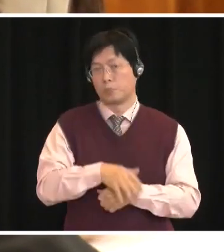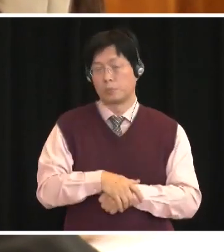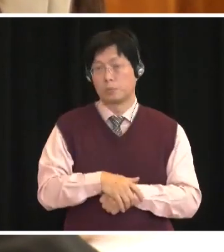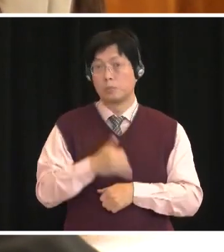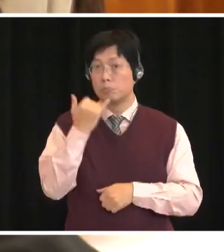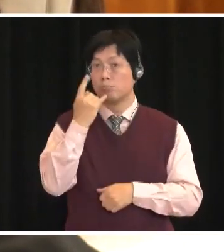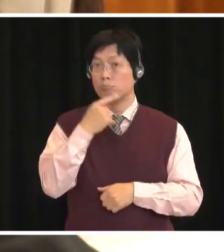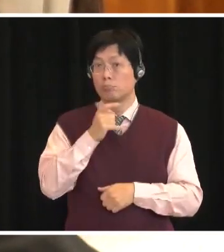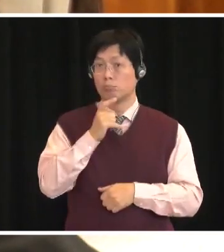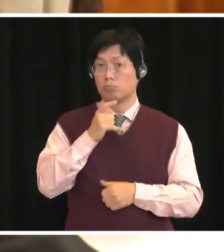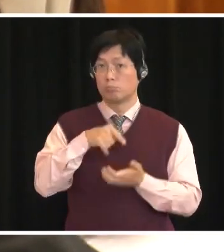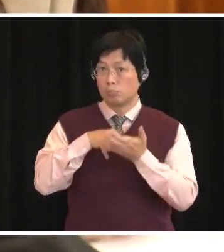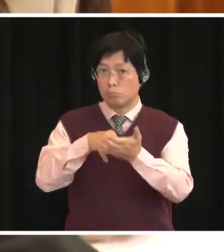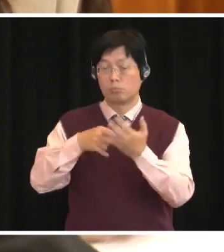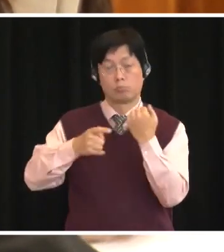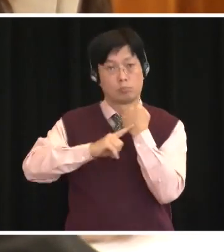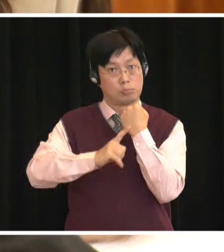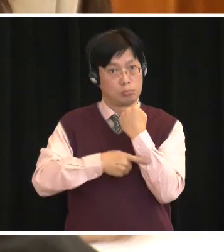And